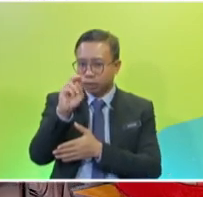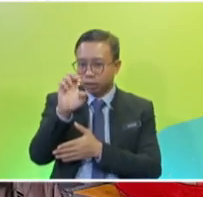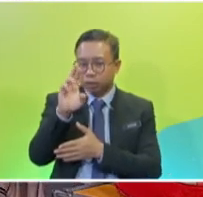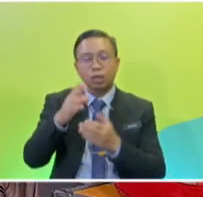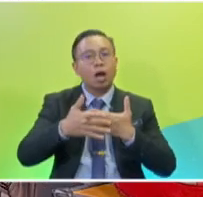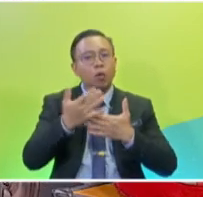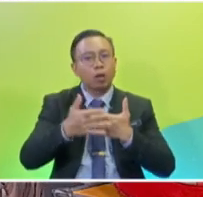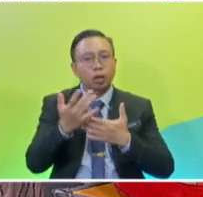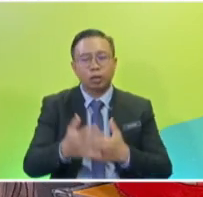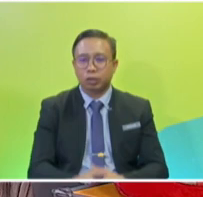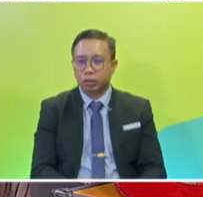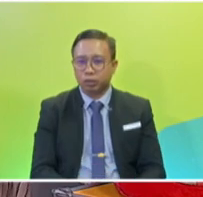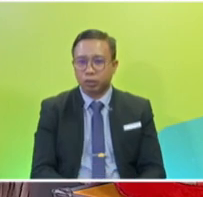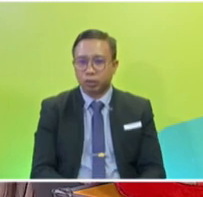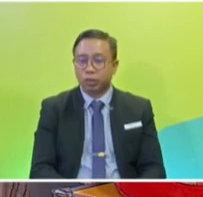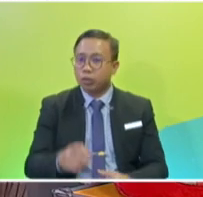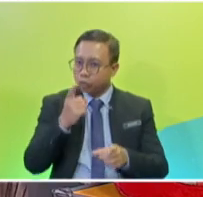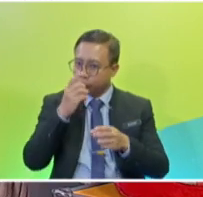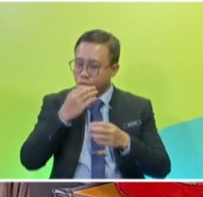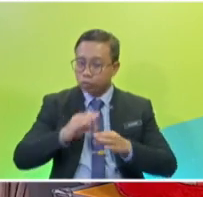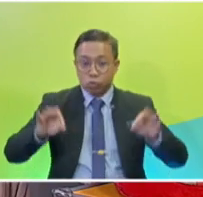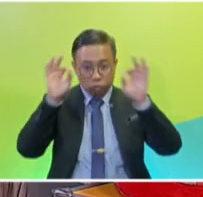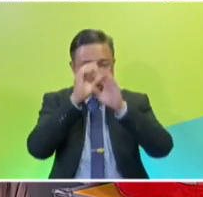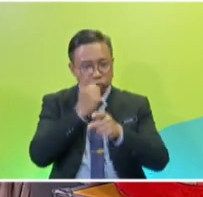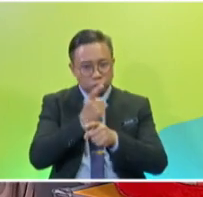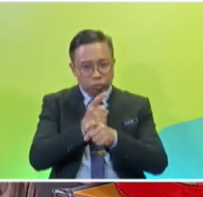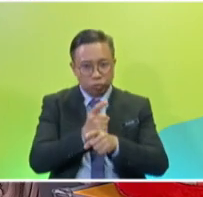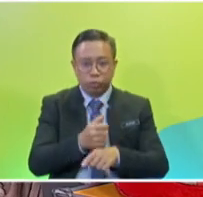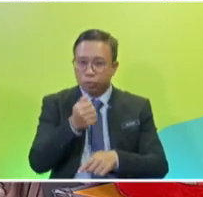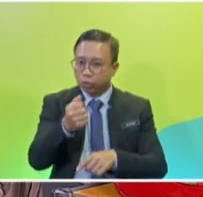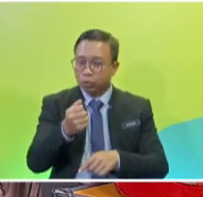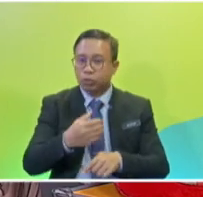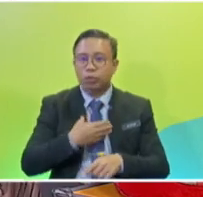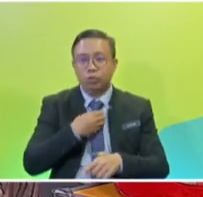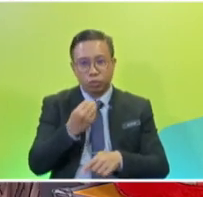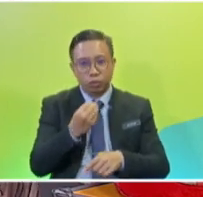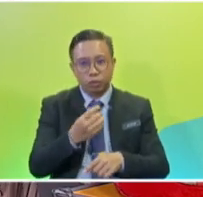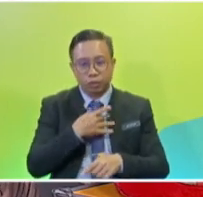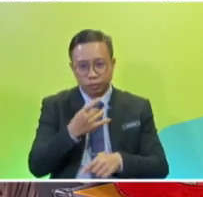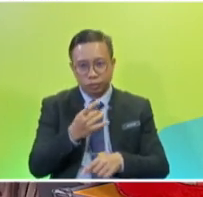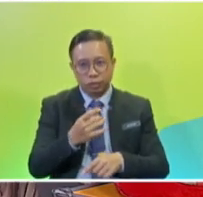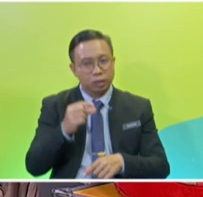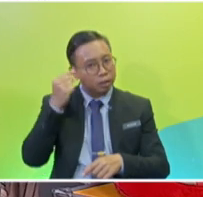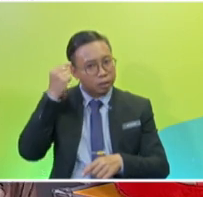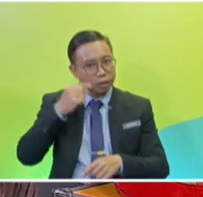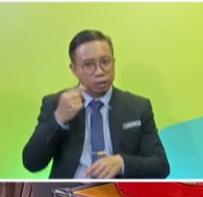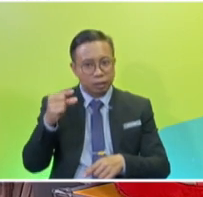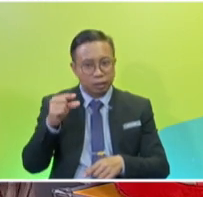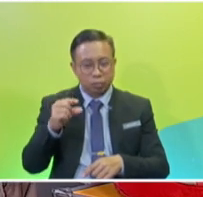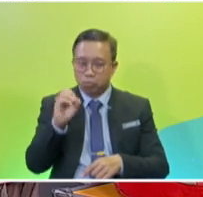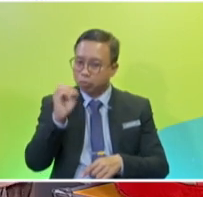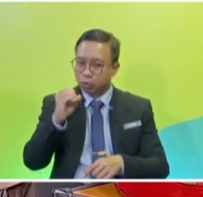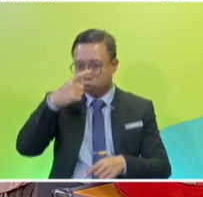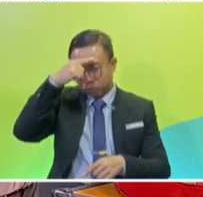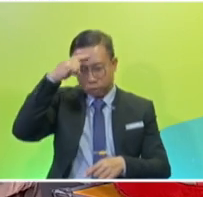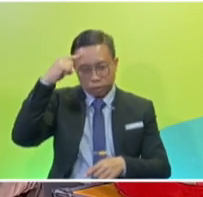my passion. Isn't that a true story? Yes. Yes, it's your passion. And my second color, green, is an idea without black. Because